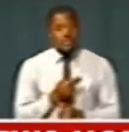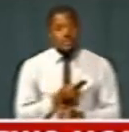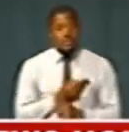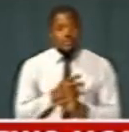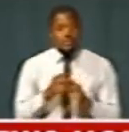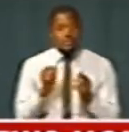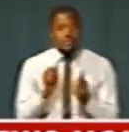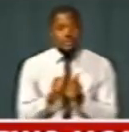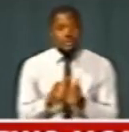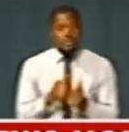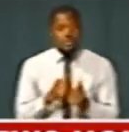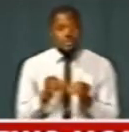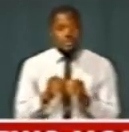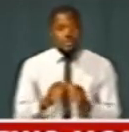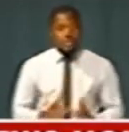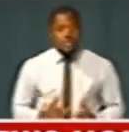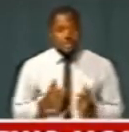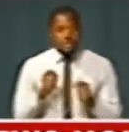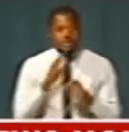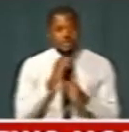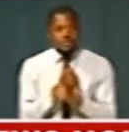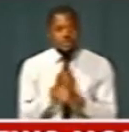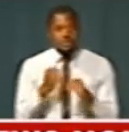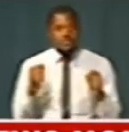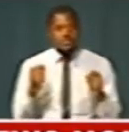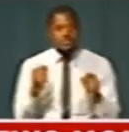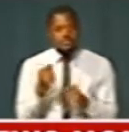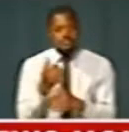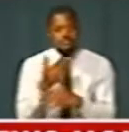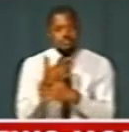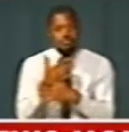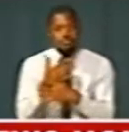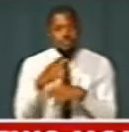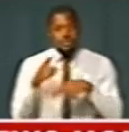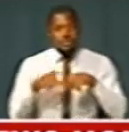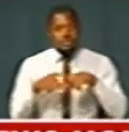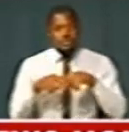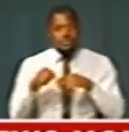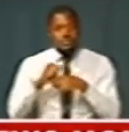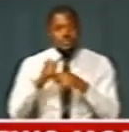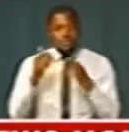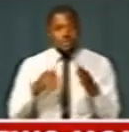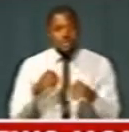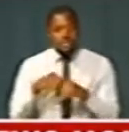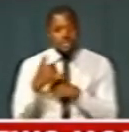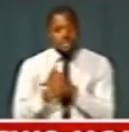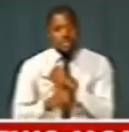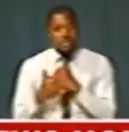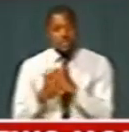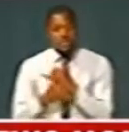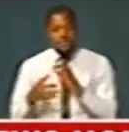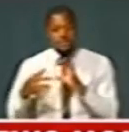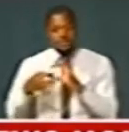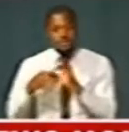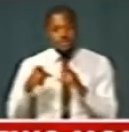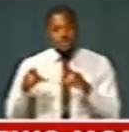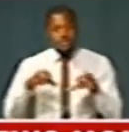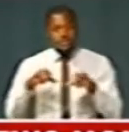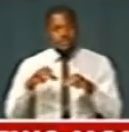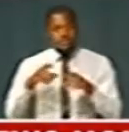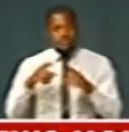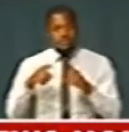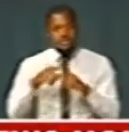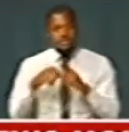that more lives can be saved. A Britain HIV/AIDS trainer who is in the country to partner Action Plus